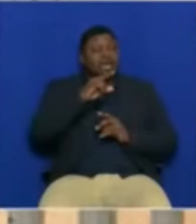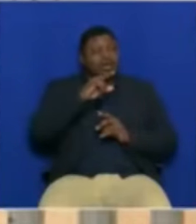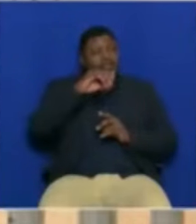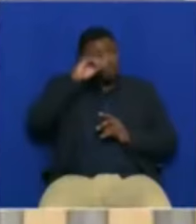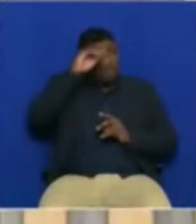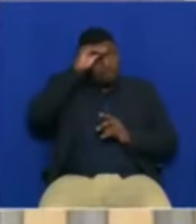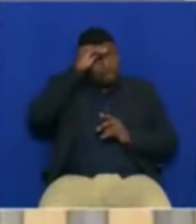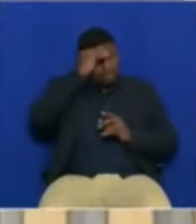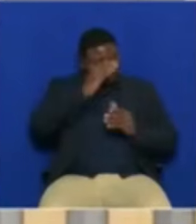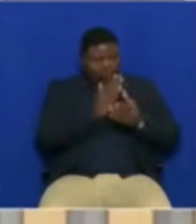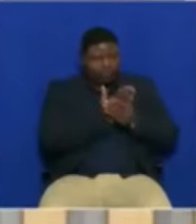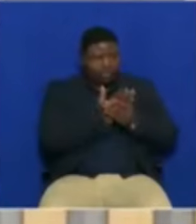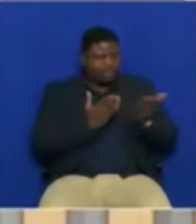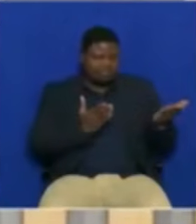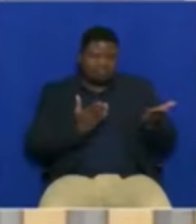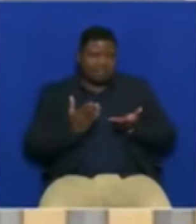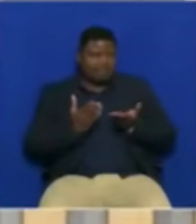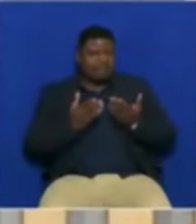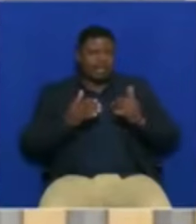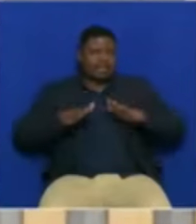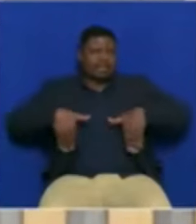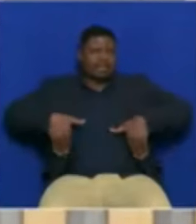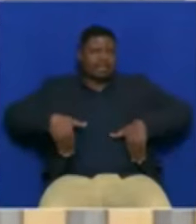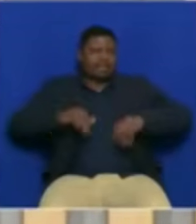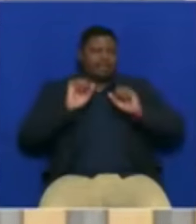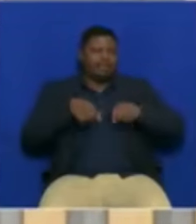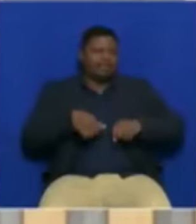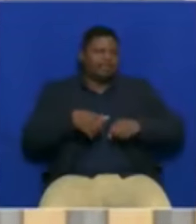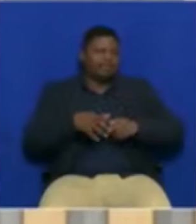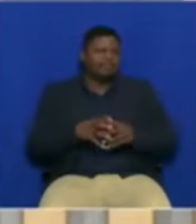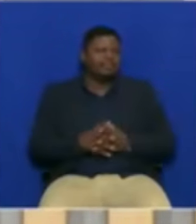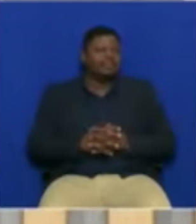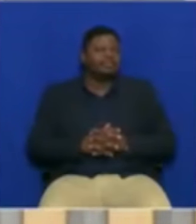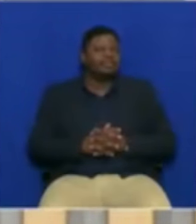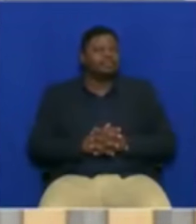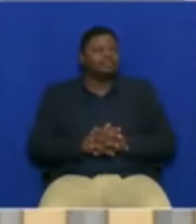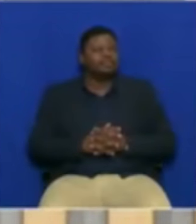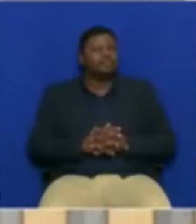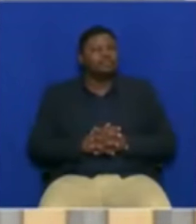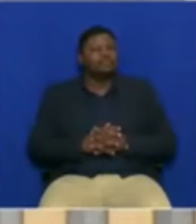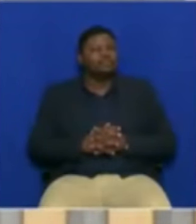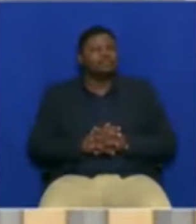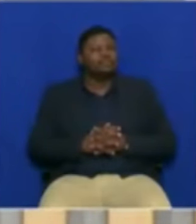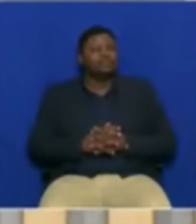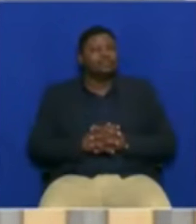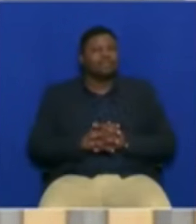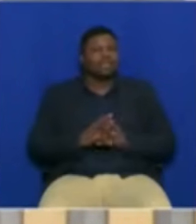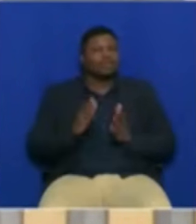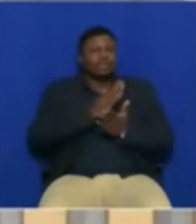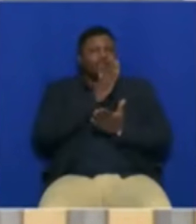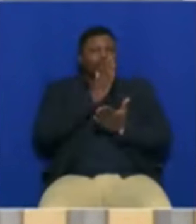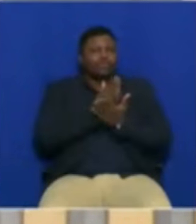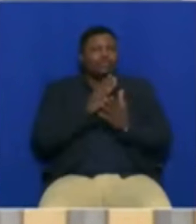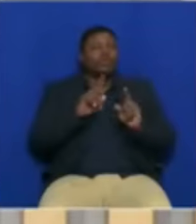I cannot recall. I'm about sure those dockets were requested in December.